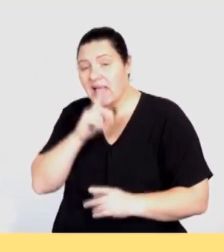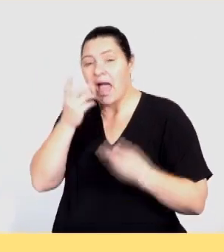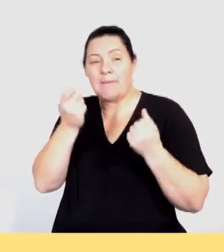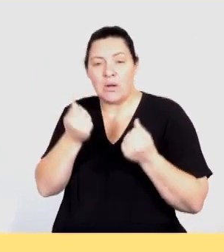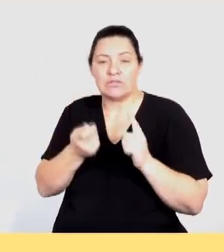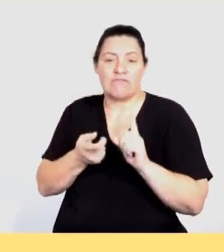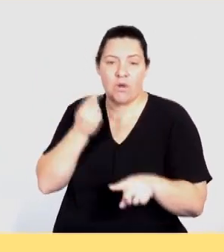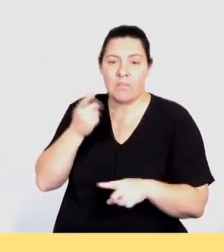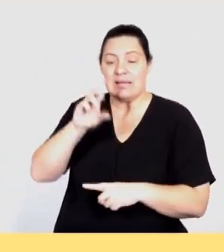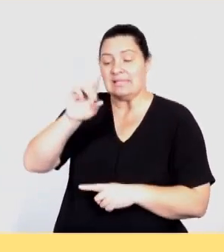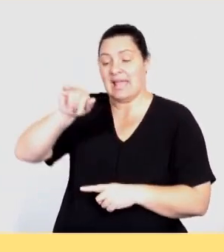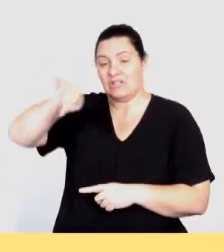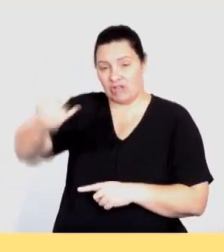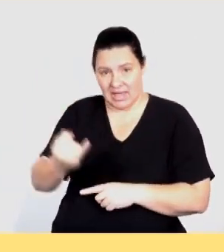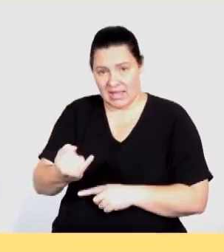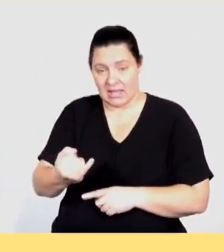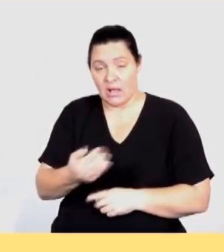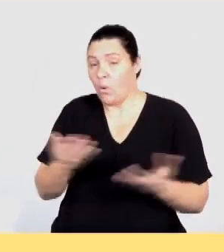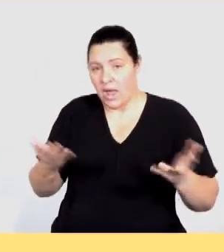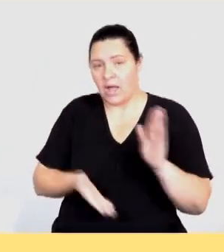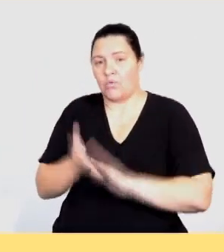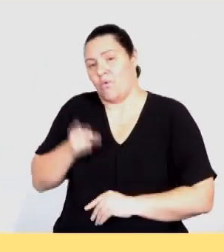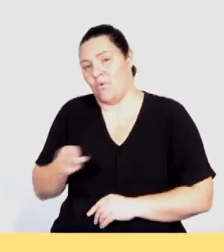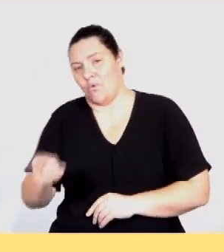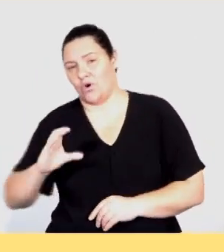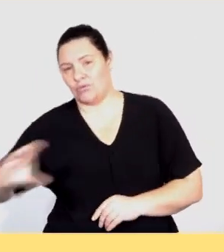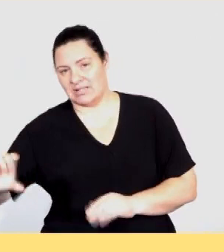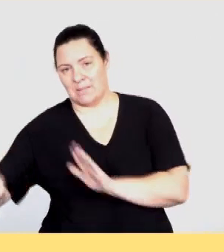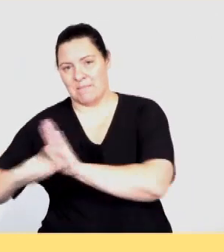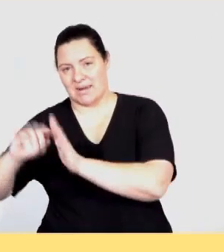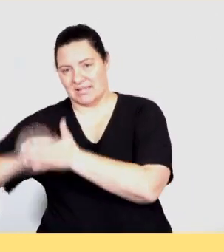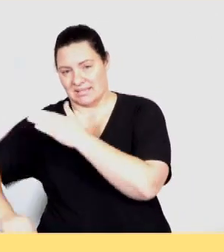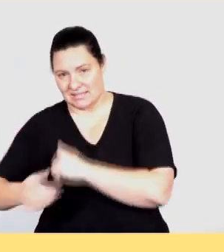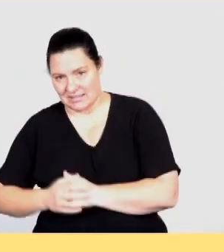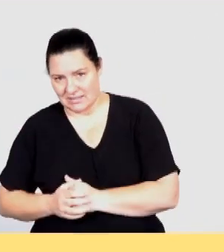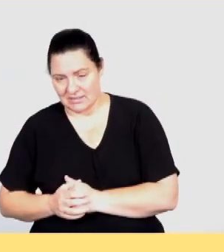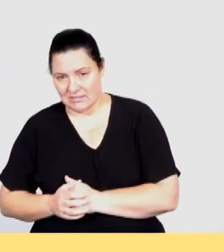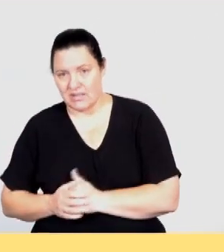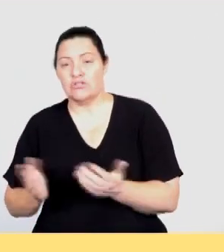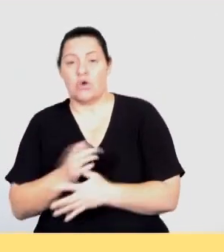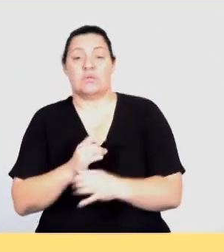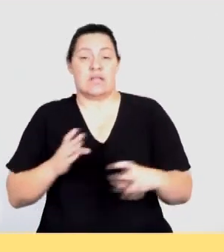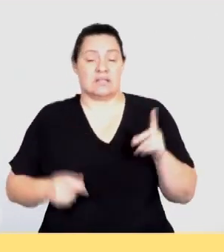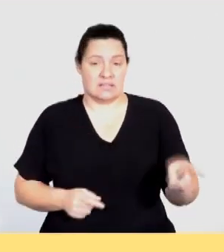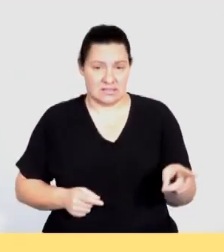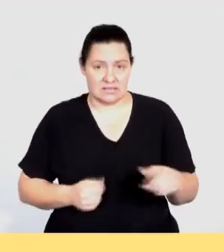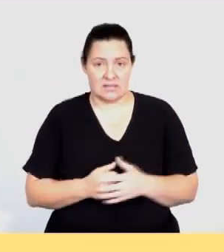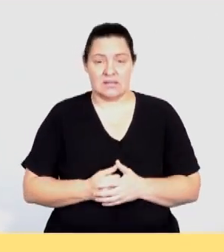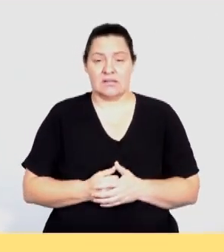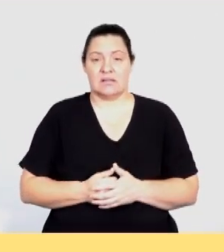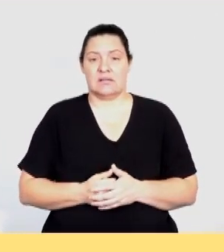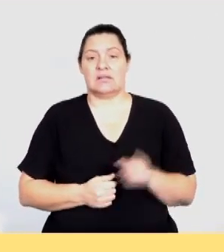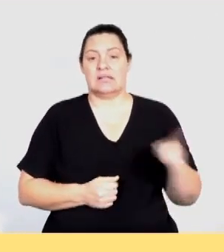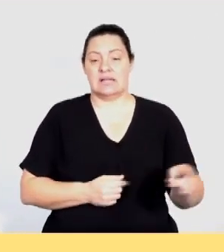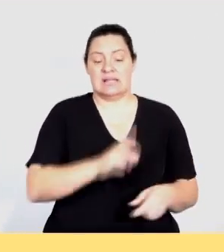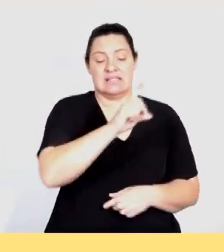credit notes, that is amounts from the DAJ, they will come to the credit side. That is a minus. Let's start. So